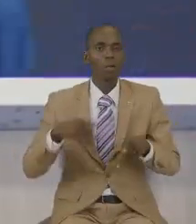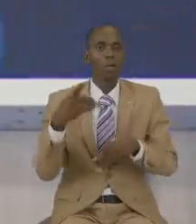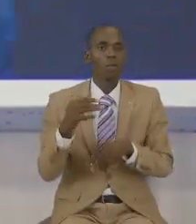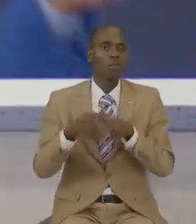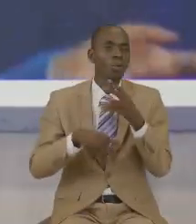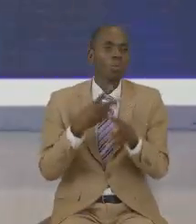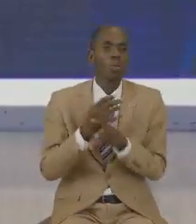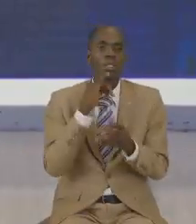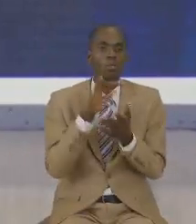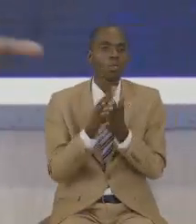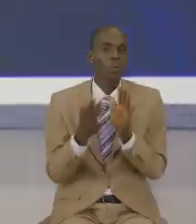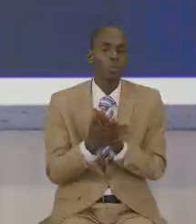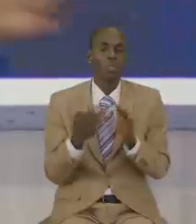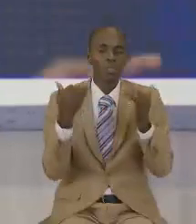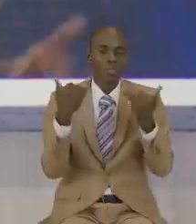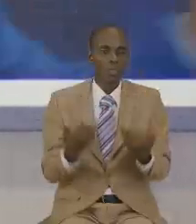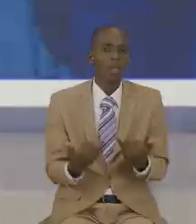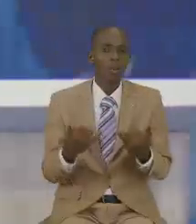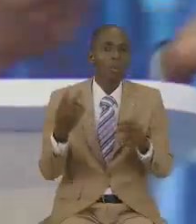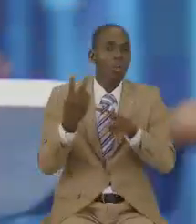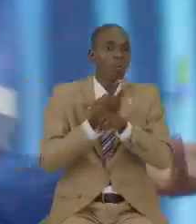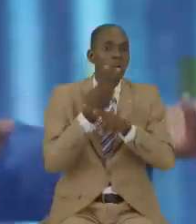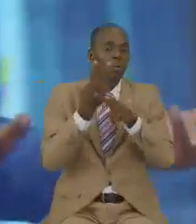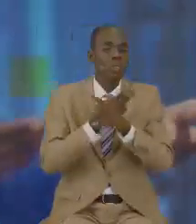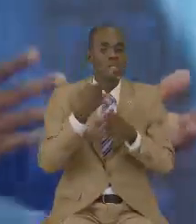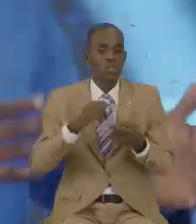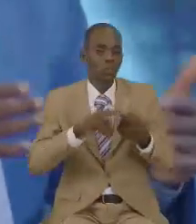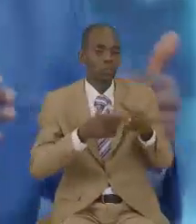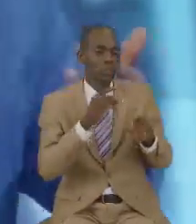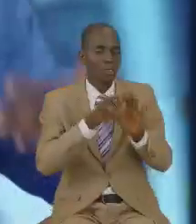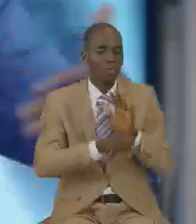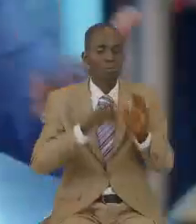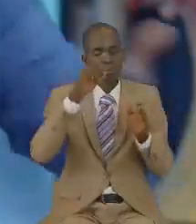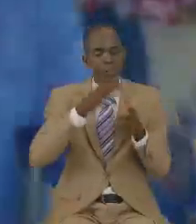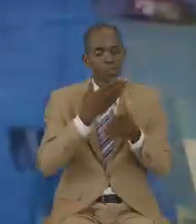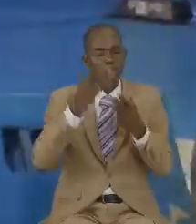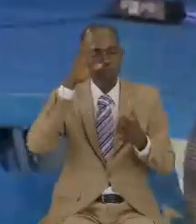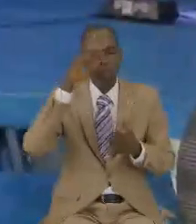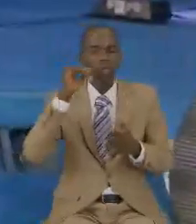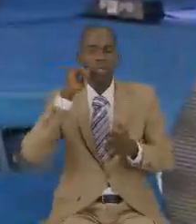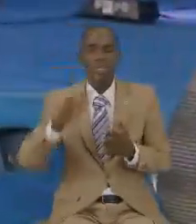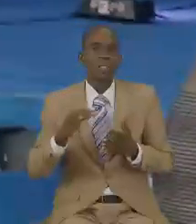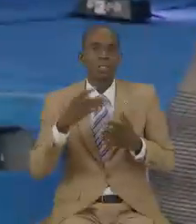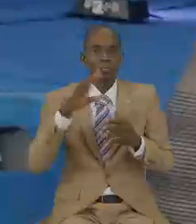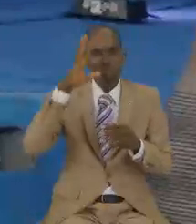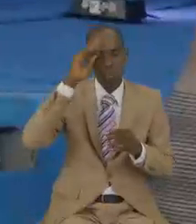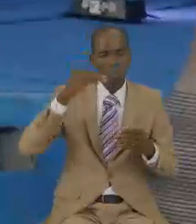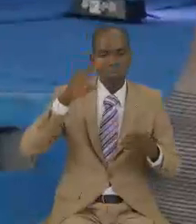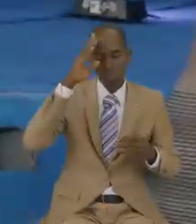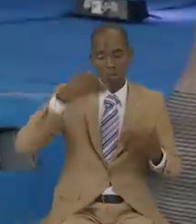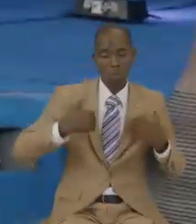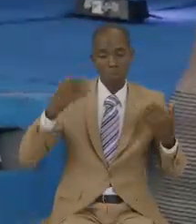And relationships between boys and girls, young men, young women, they're going down worse and